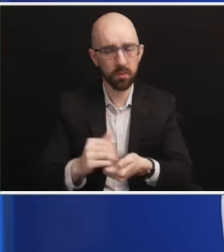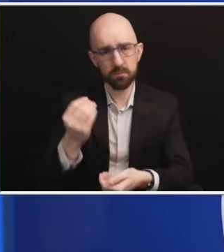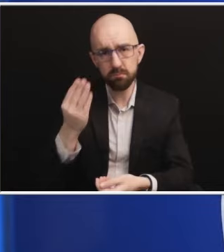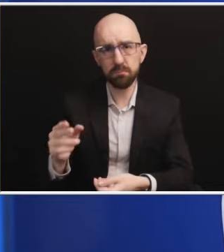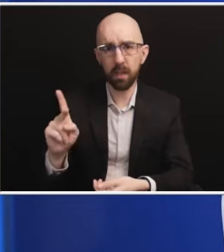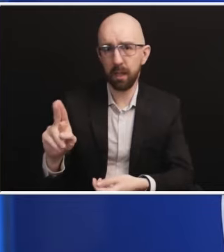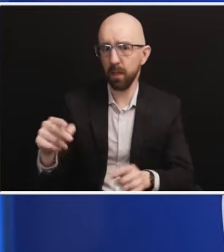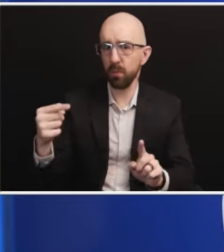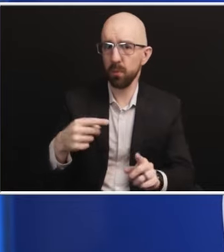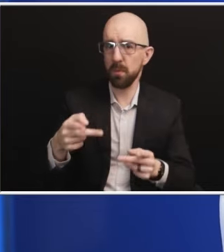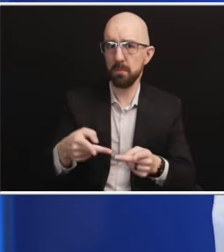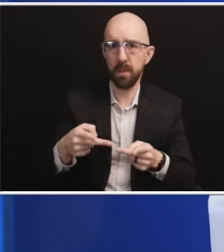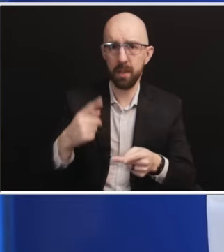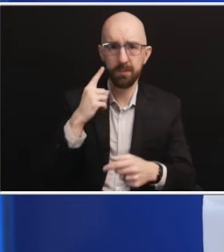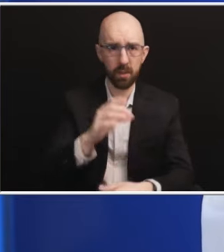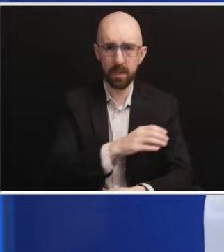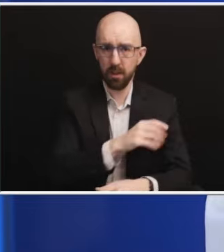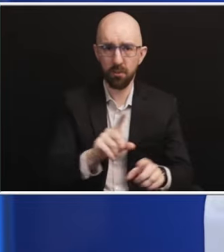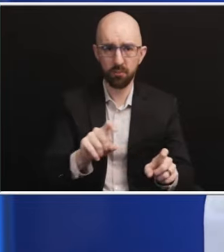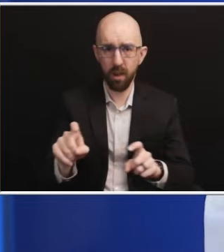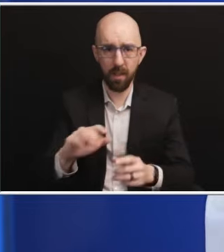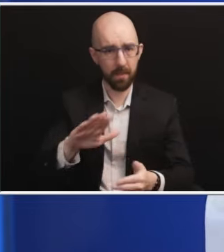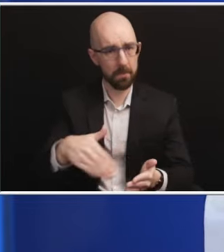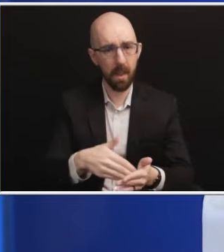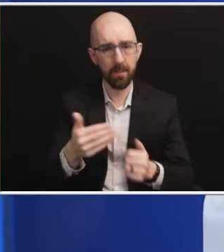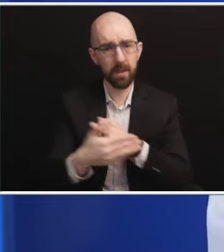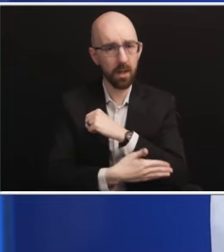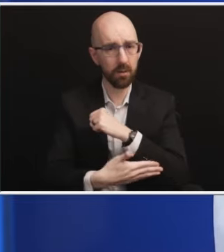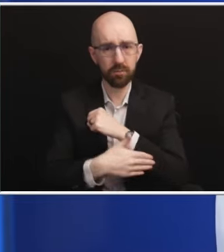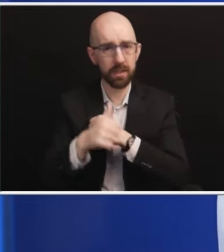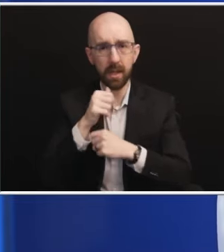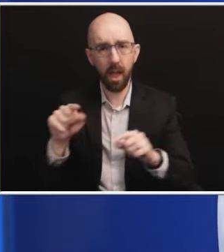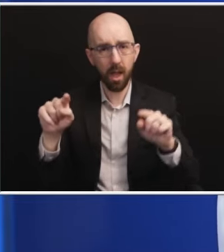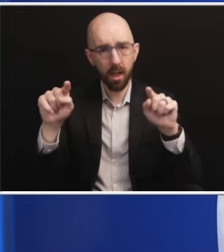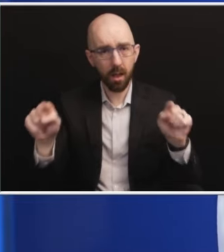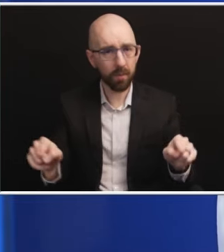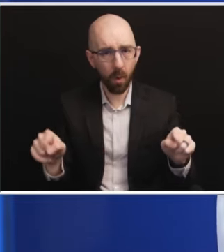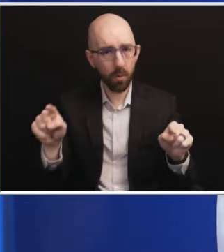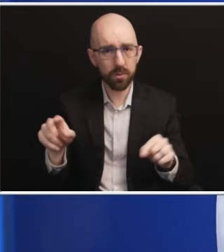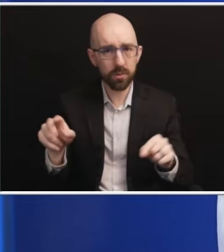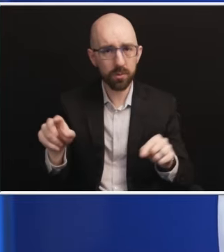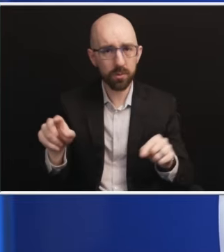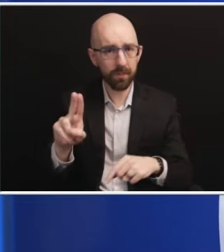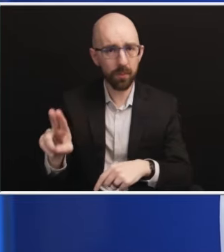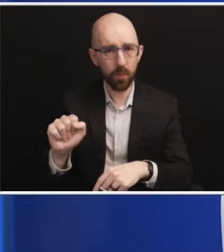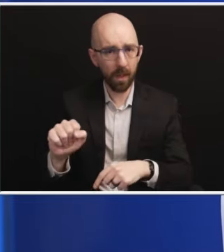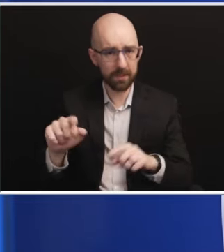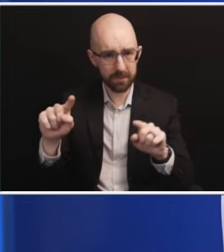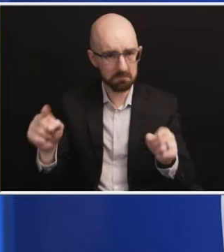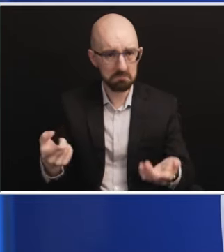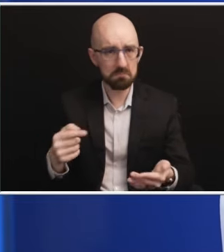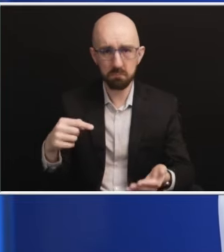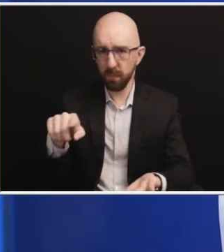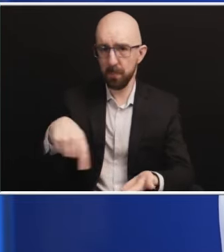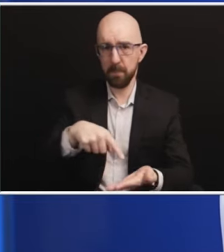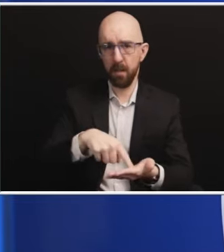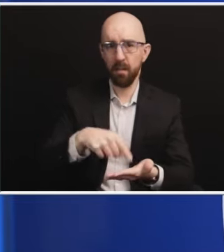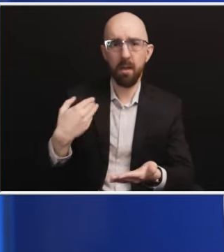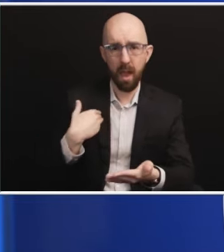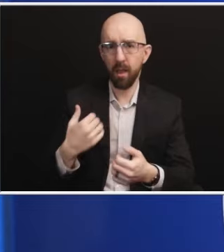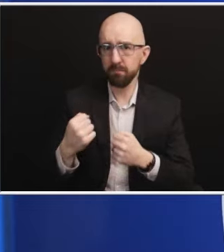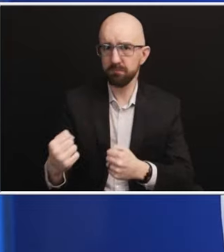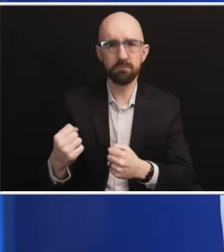clinical trials out here in the middle of the country. Didn't have to be a coastal program, that we had the firepower here to do it. And then we did it, and we did it